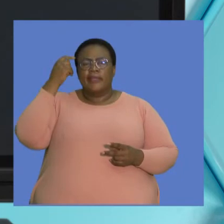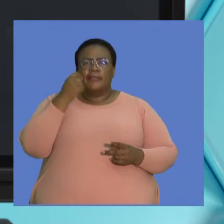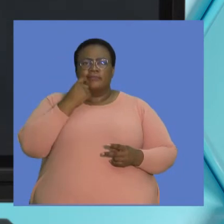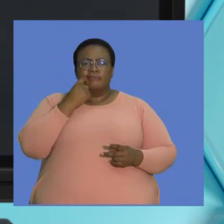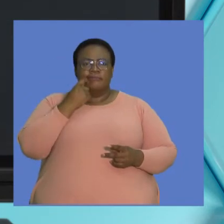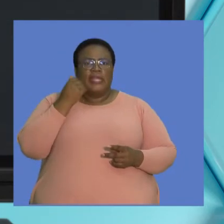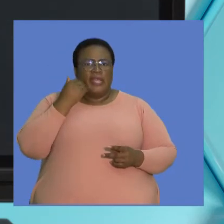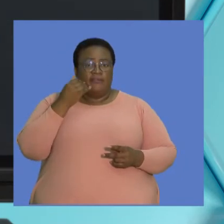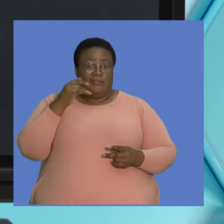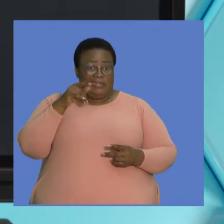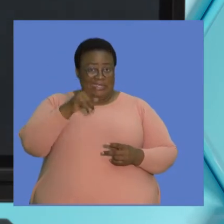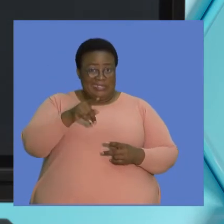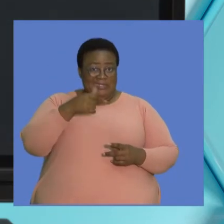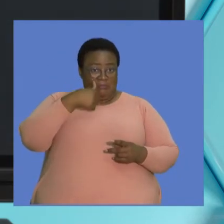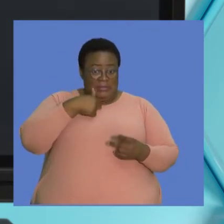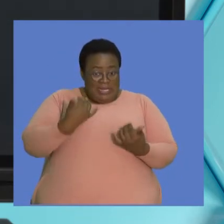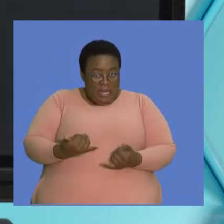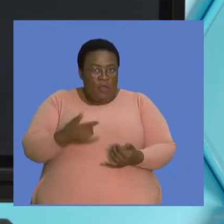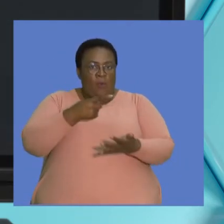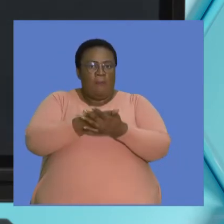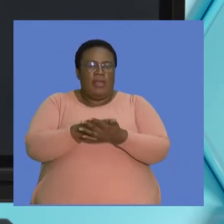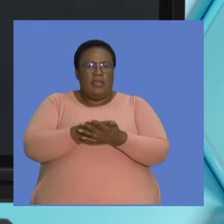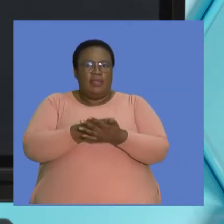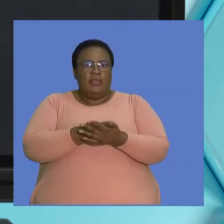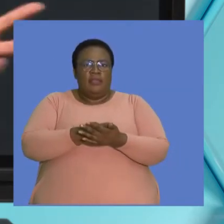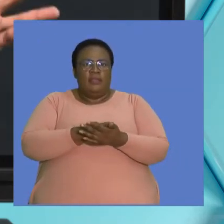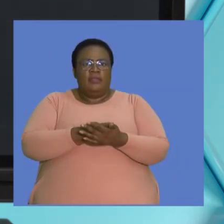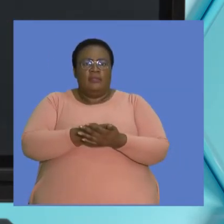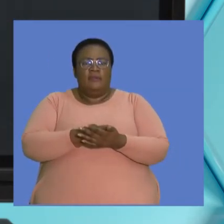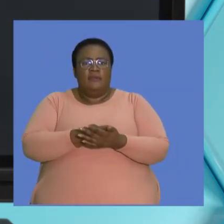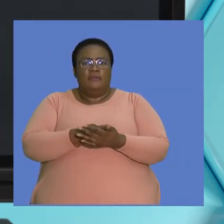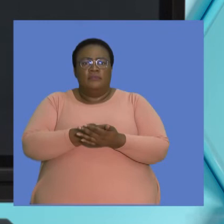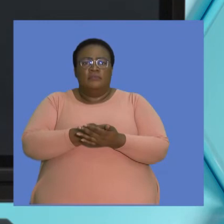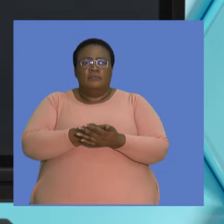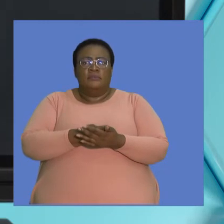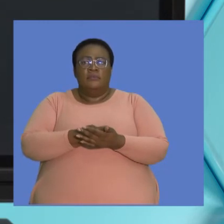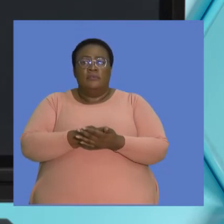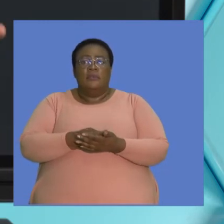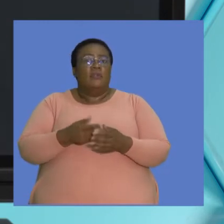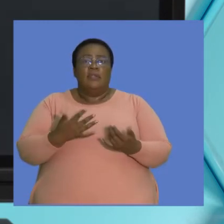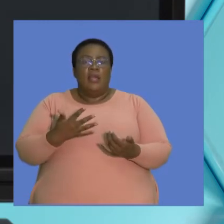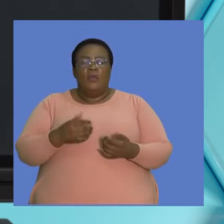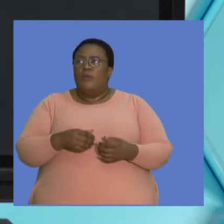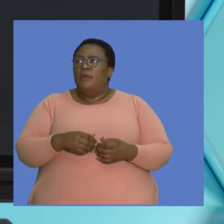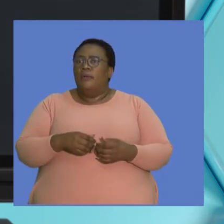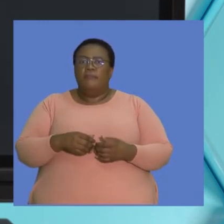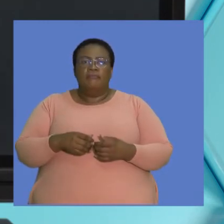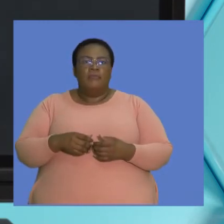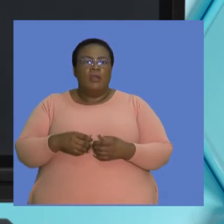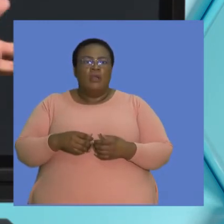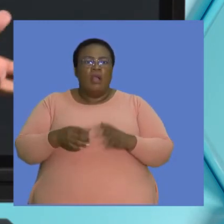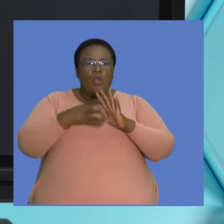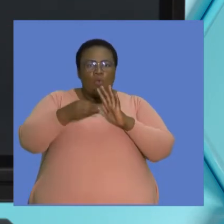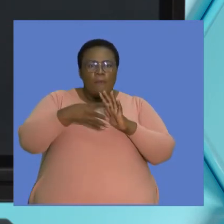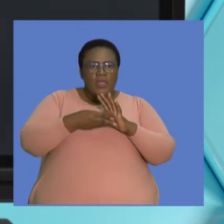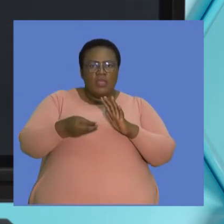if I buy this console now, right, or I buy this machine now, I buy a photocopy machine now, I